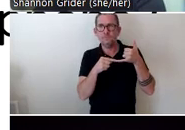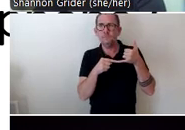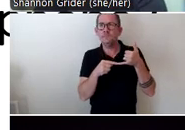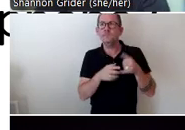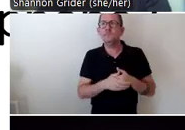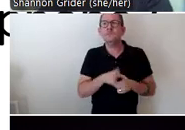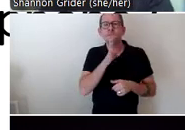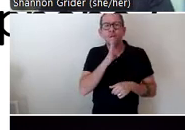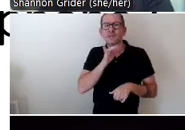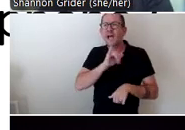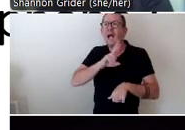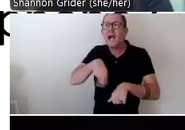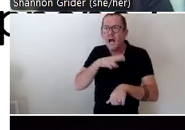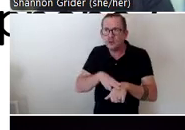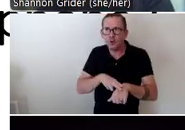individuals?